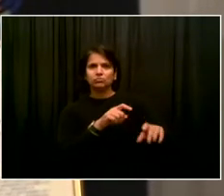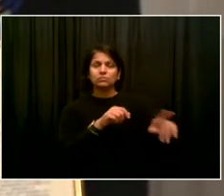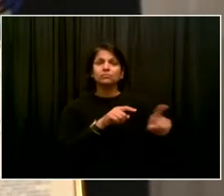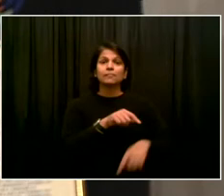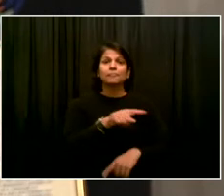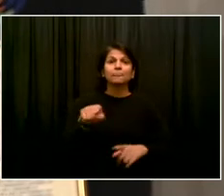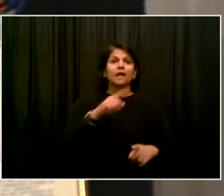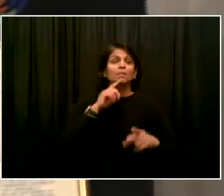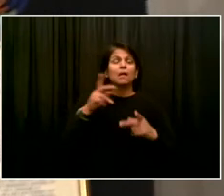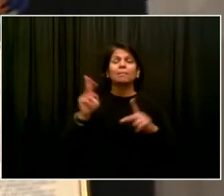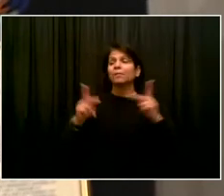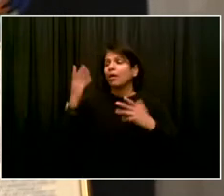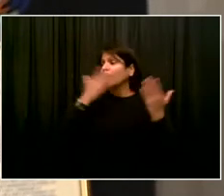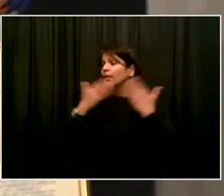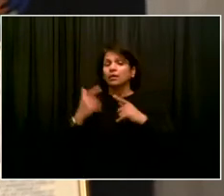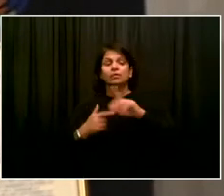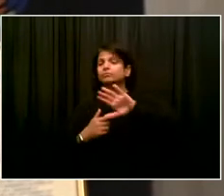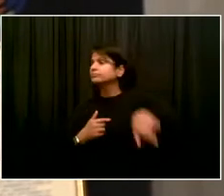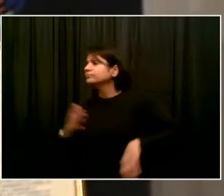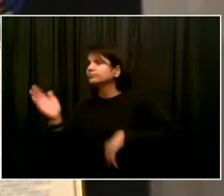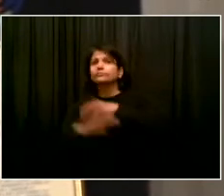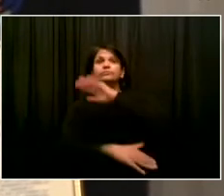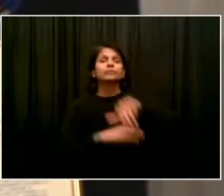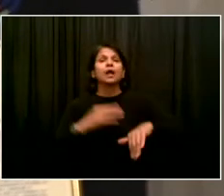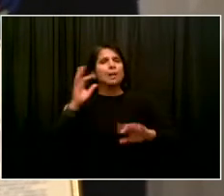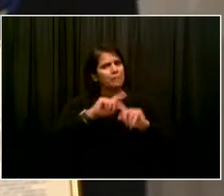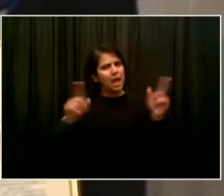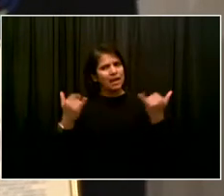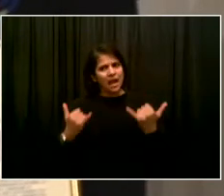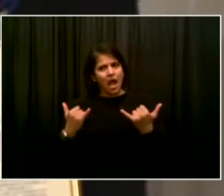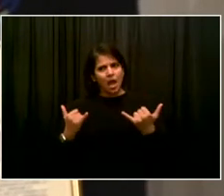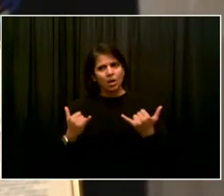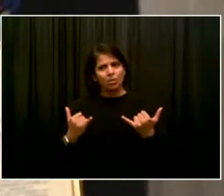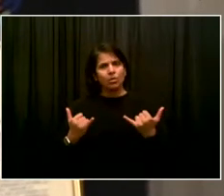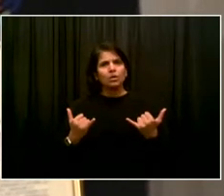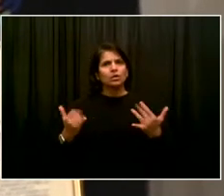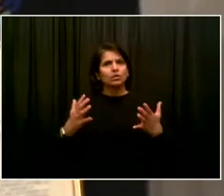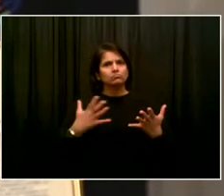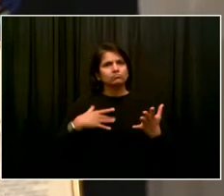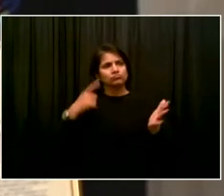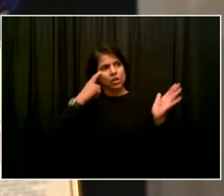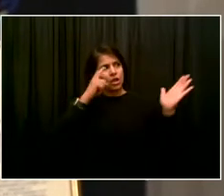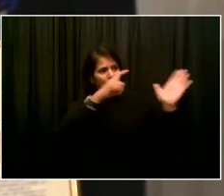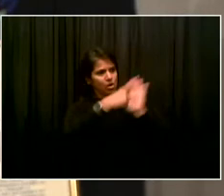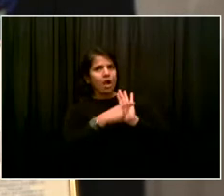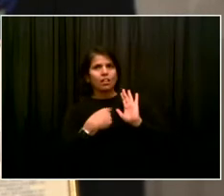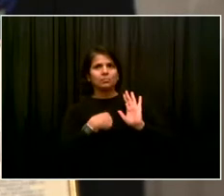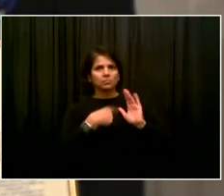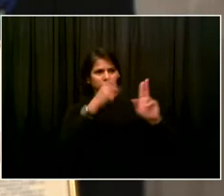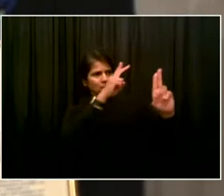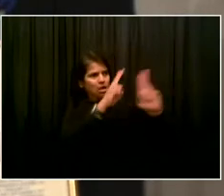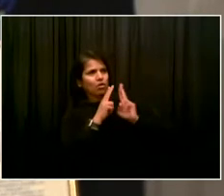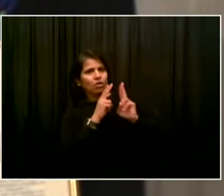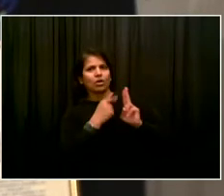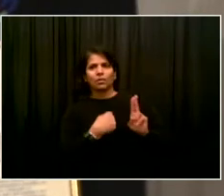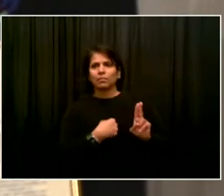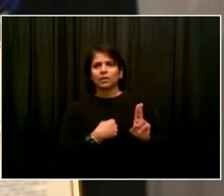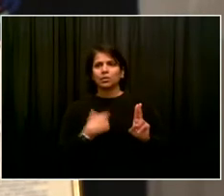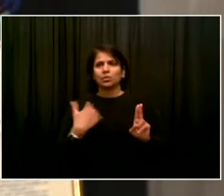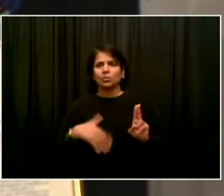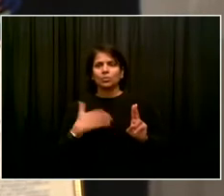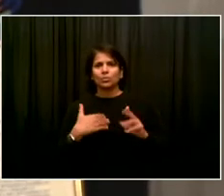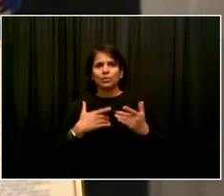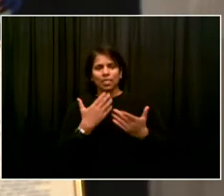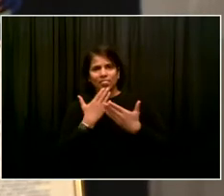recognized on the highest level, respectfully. So thank you to all of the brothers and sister comrades of the different